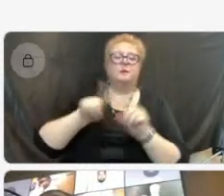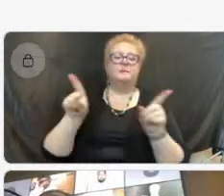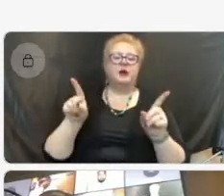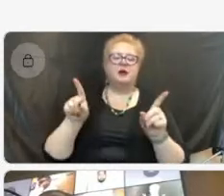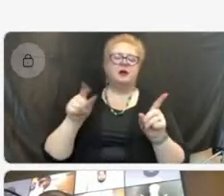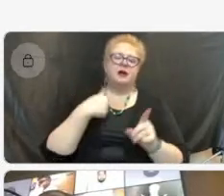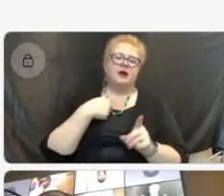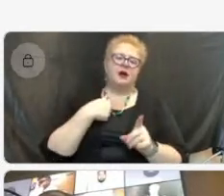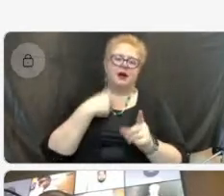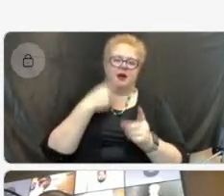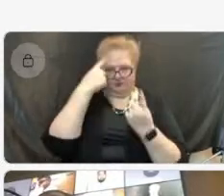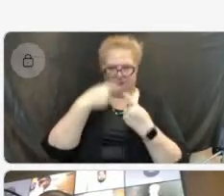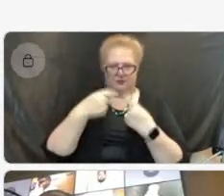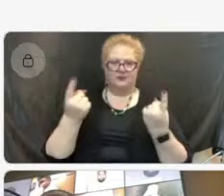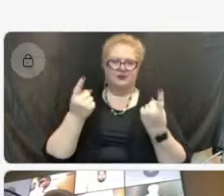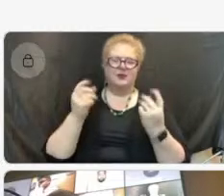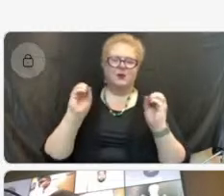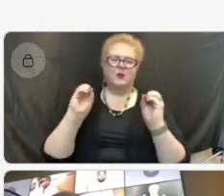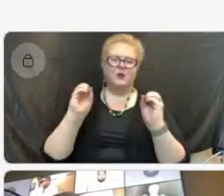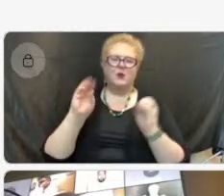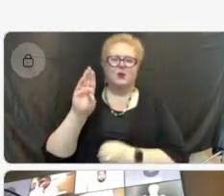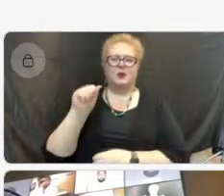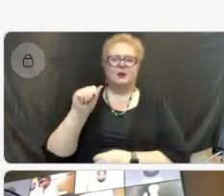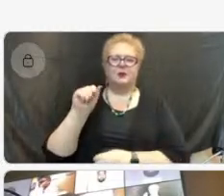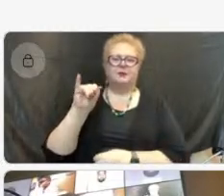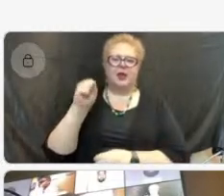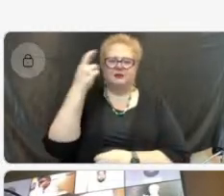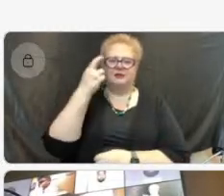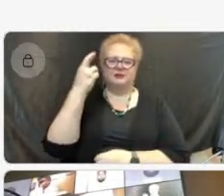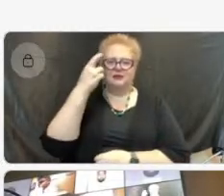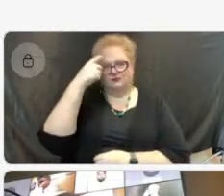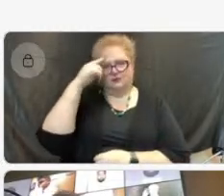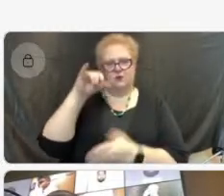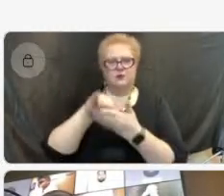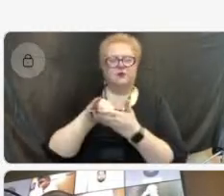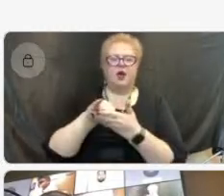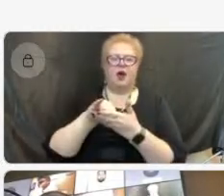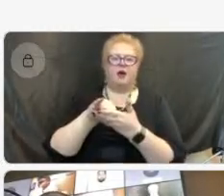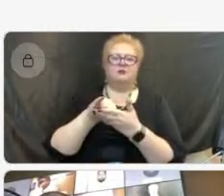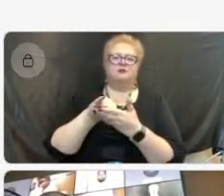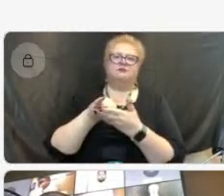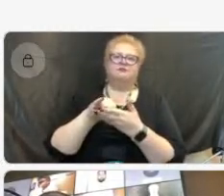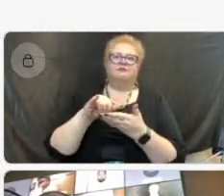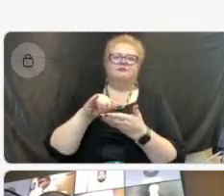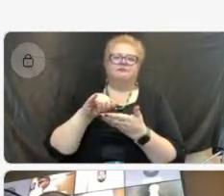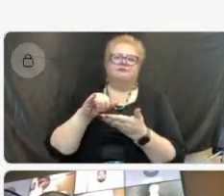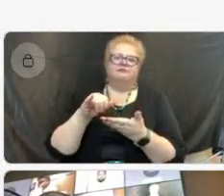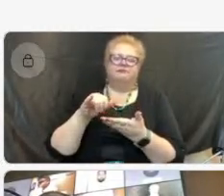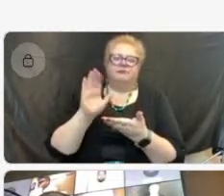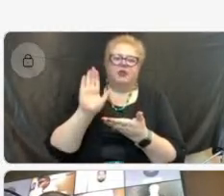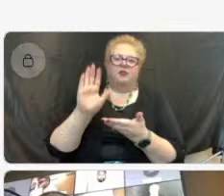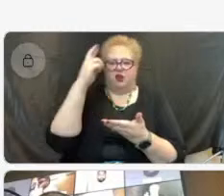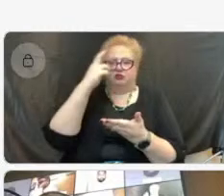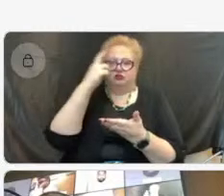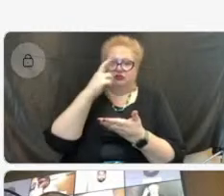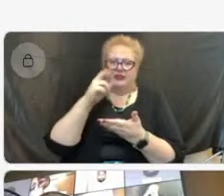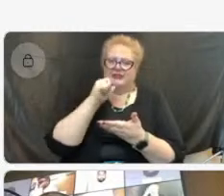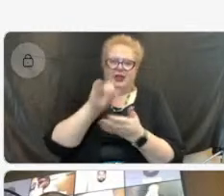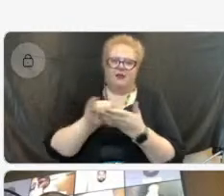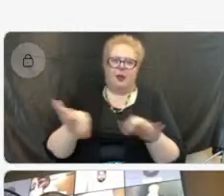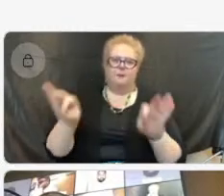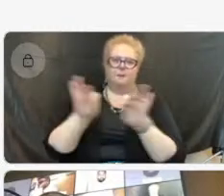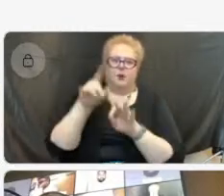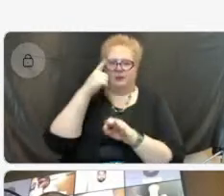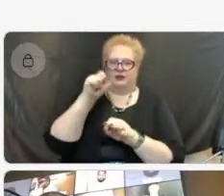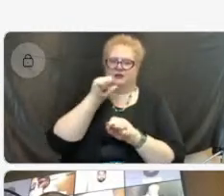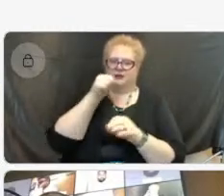I don't think the basis for that really is that important, because the fact that it doesn't have